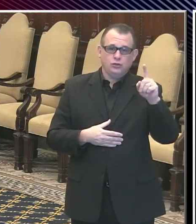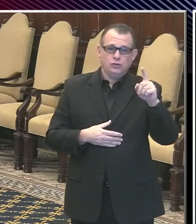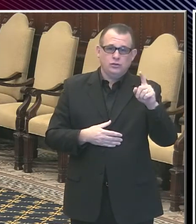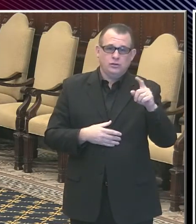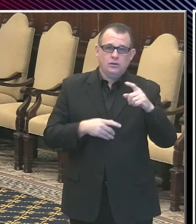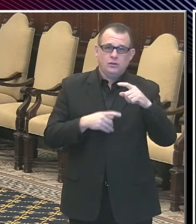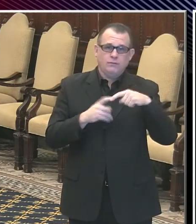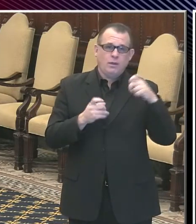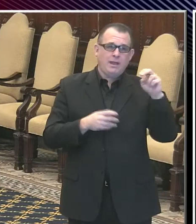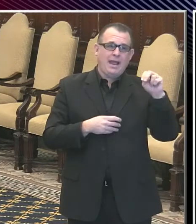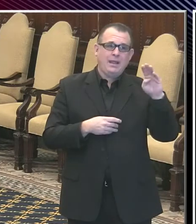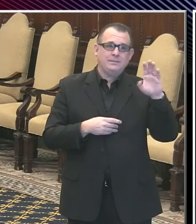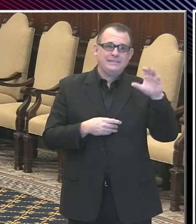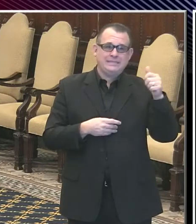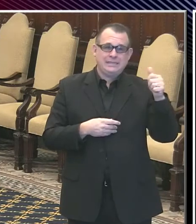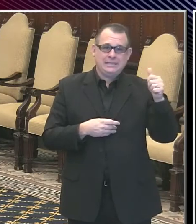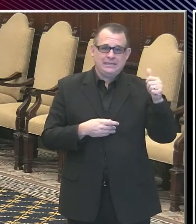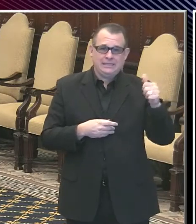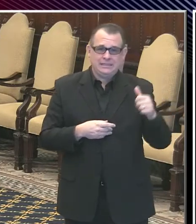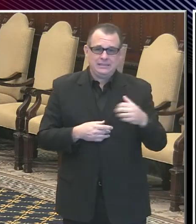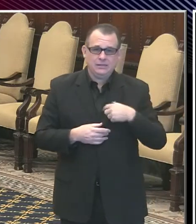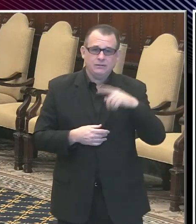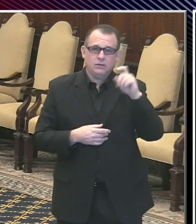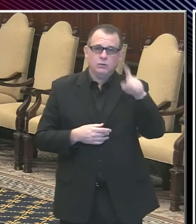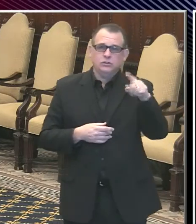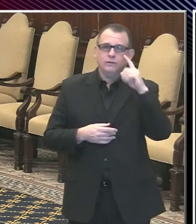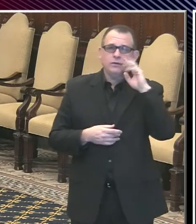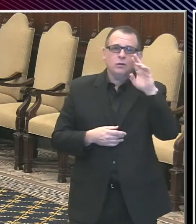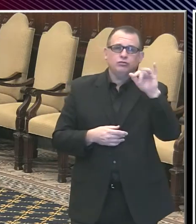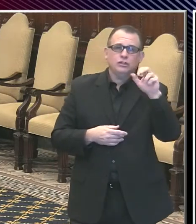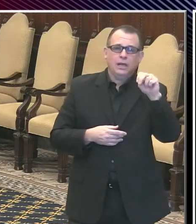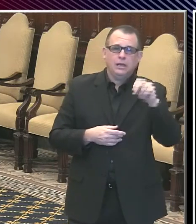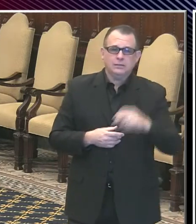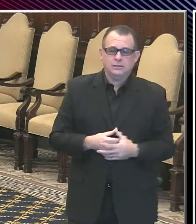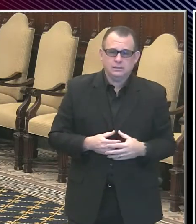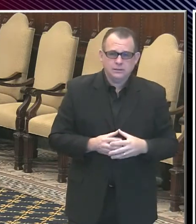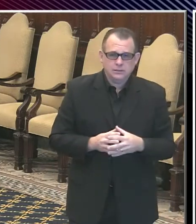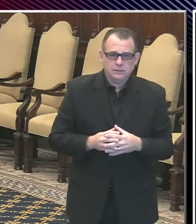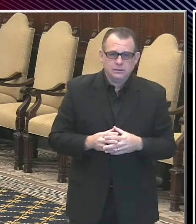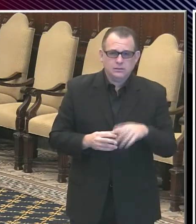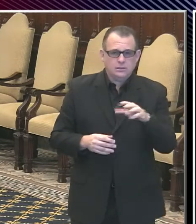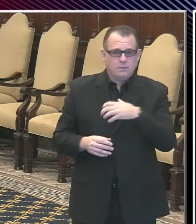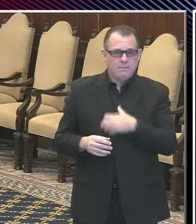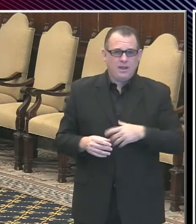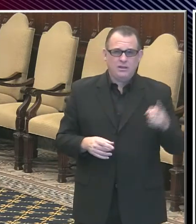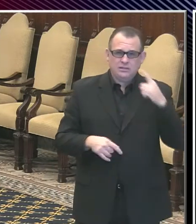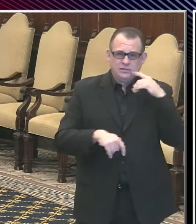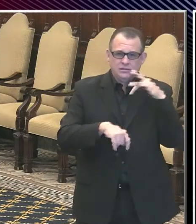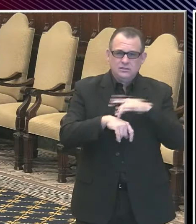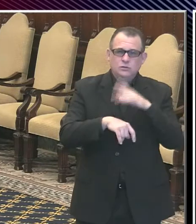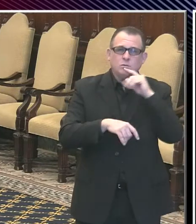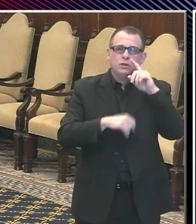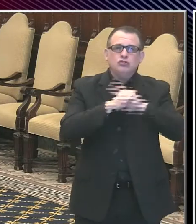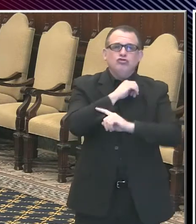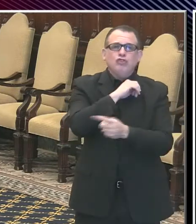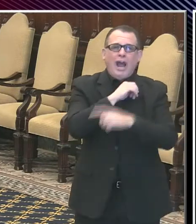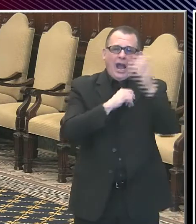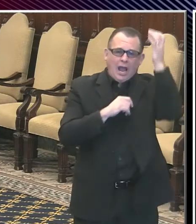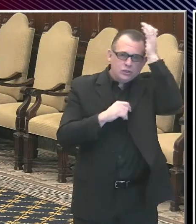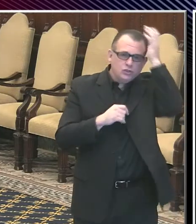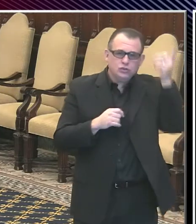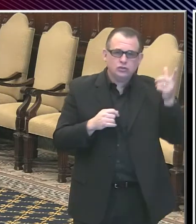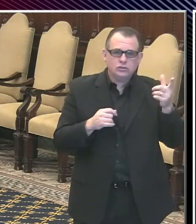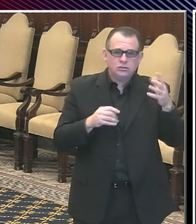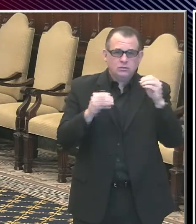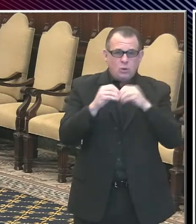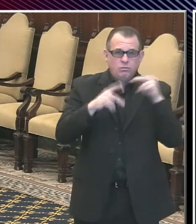Thank you. I have a couple of questions for Brian. The mayor talked a little bit about trash, and I'm curious, with more people at home and